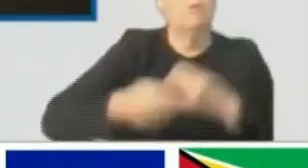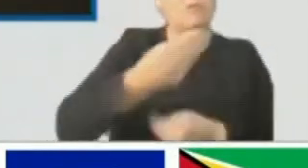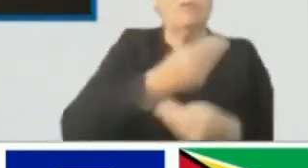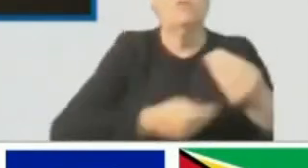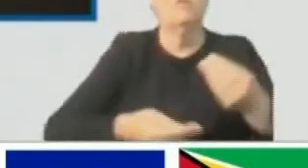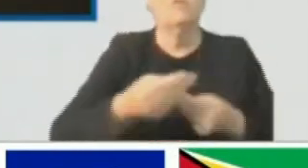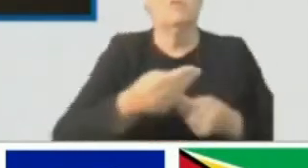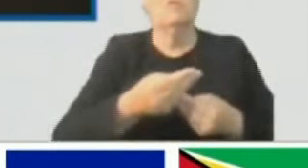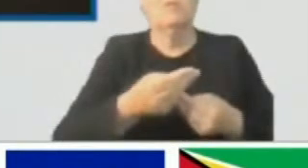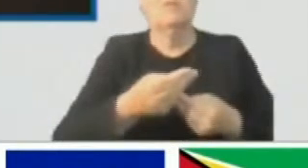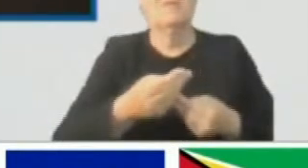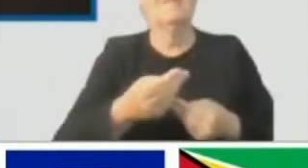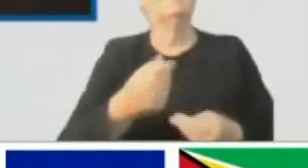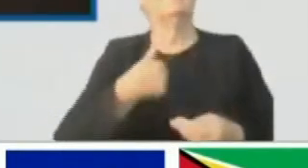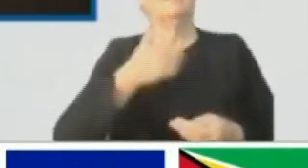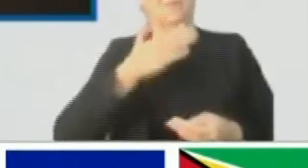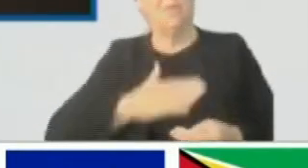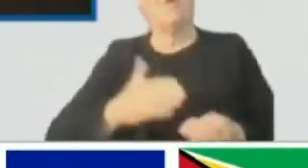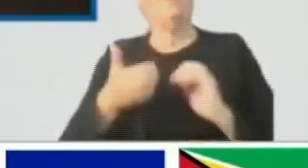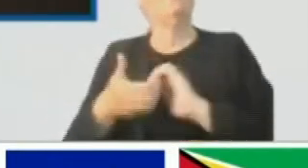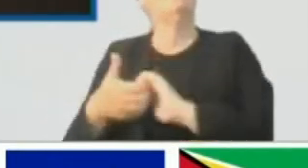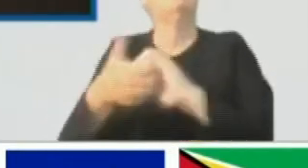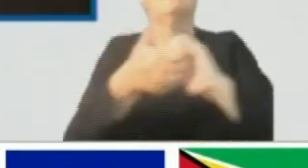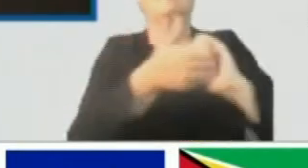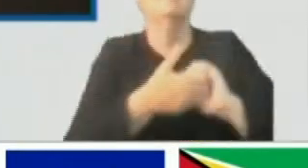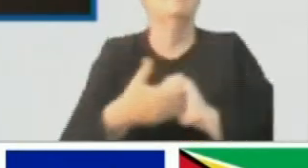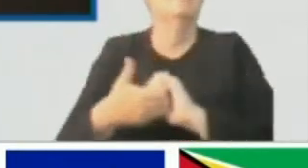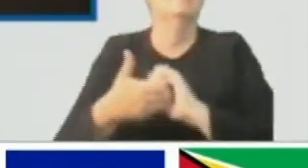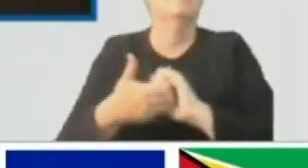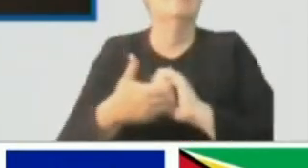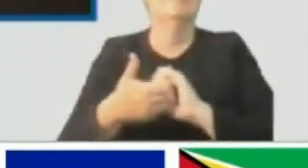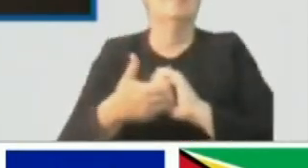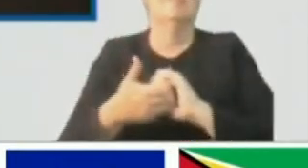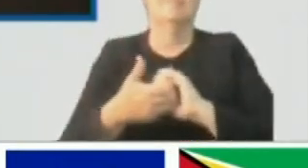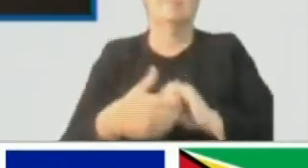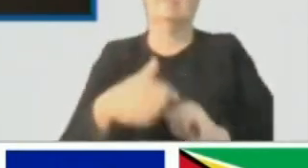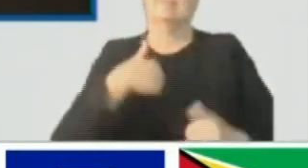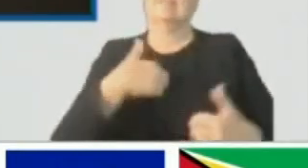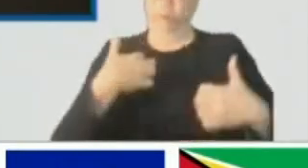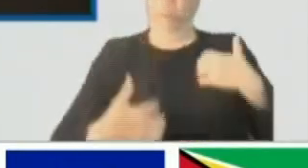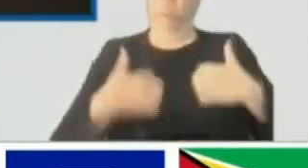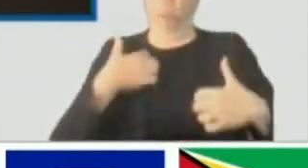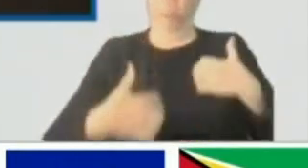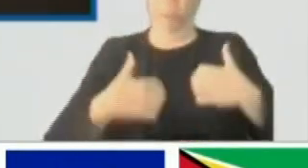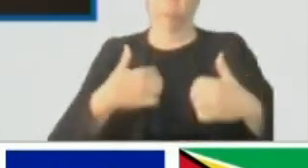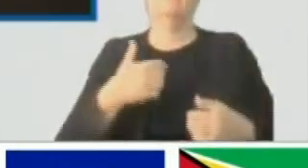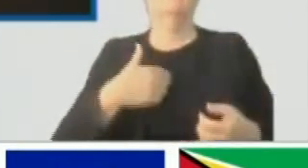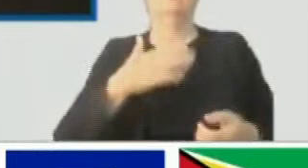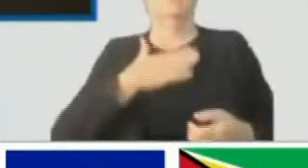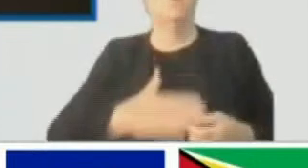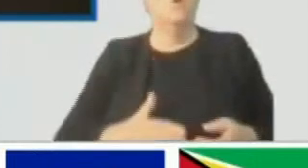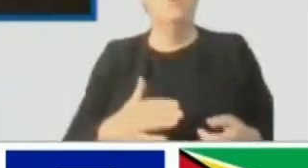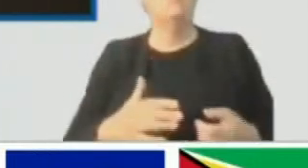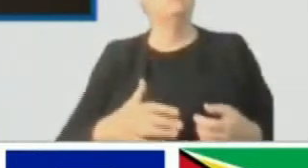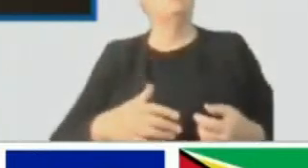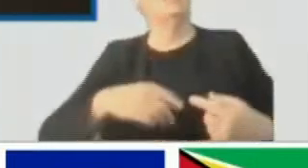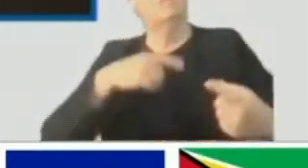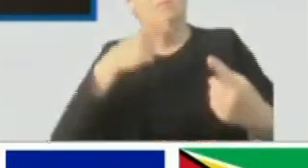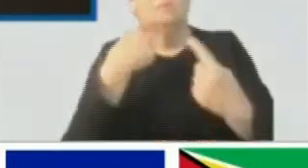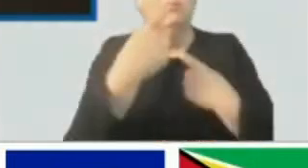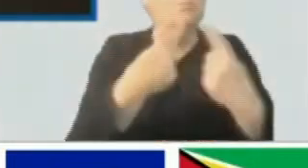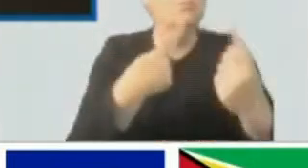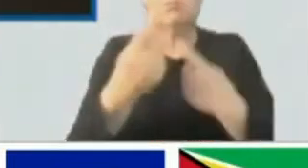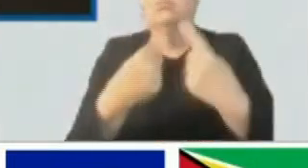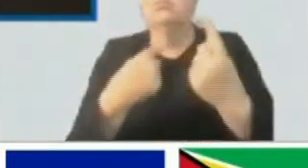look forward to our full engagement in this regional platform, which will